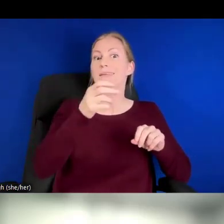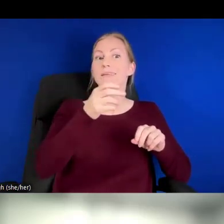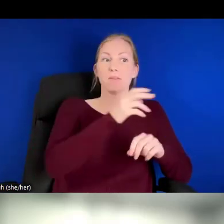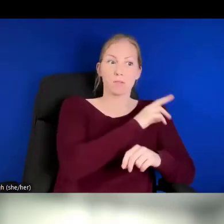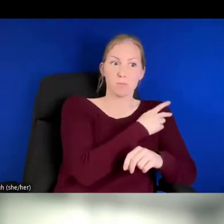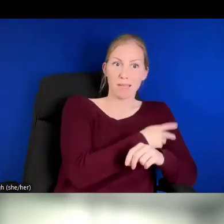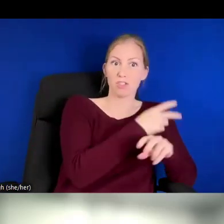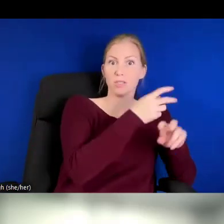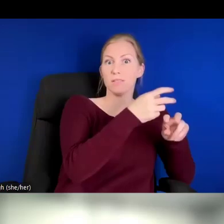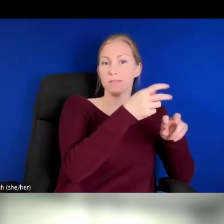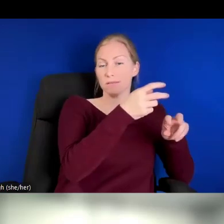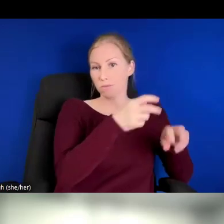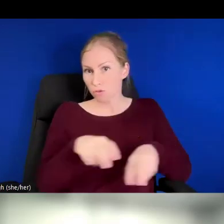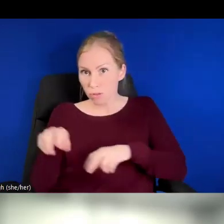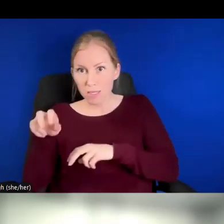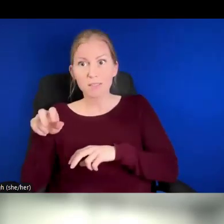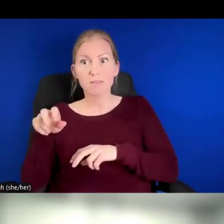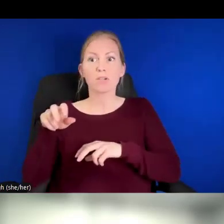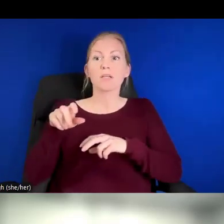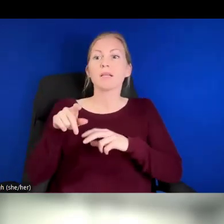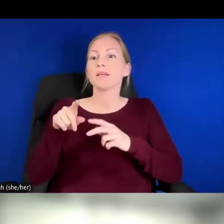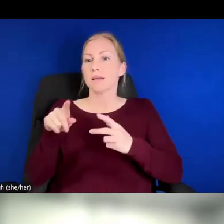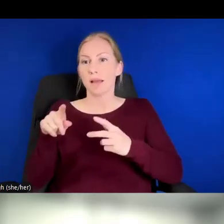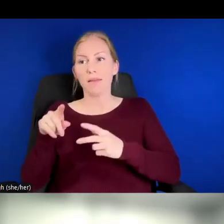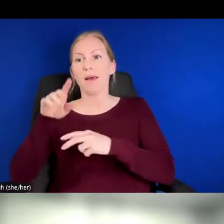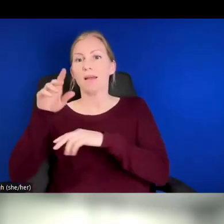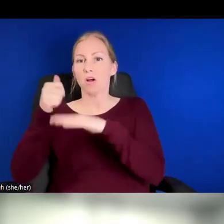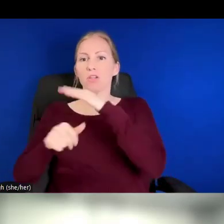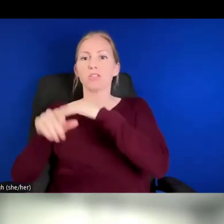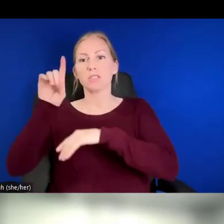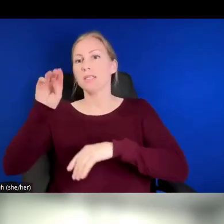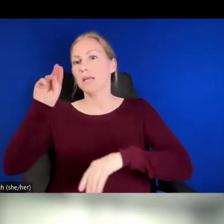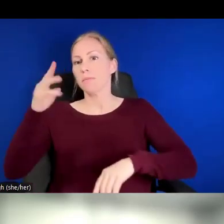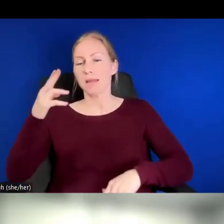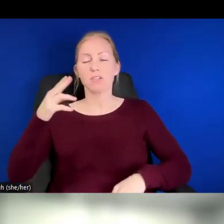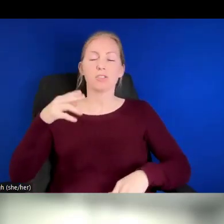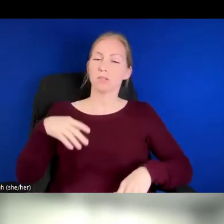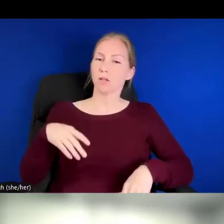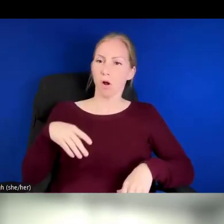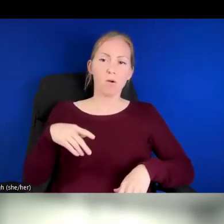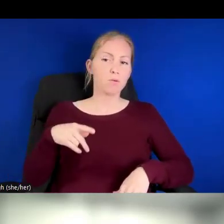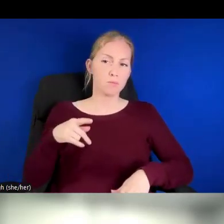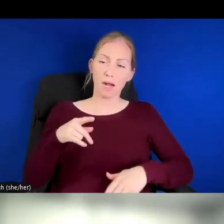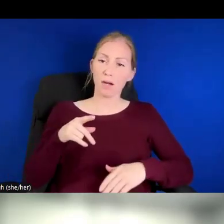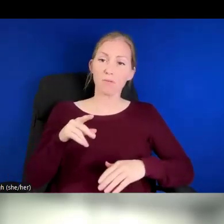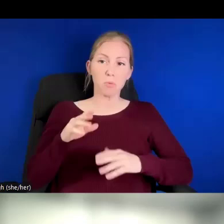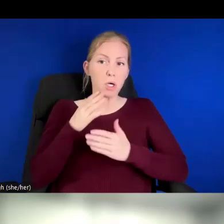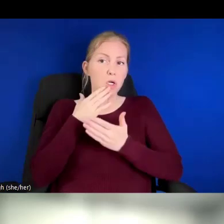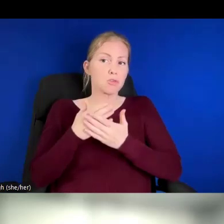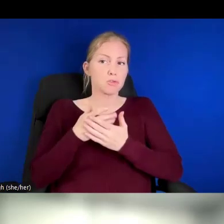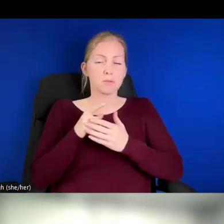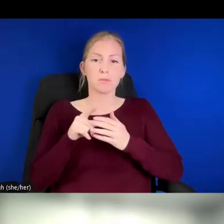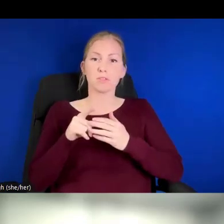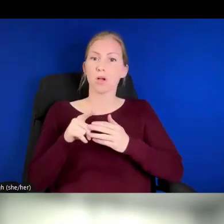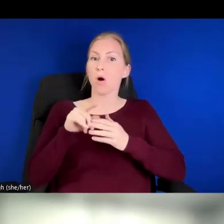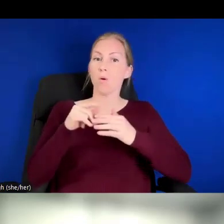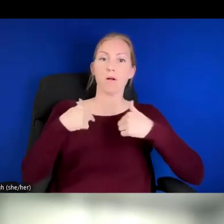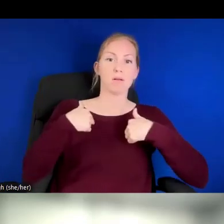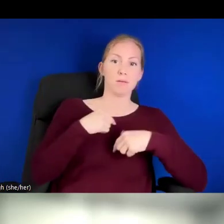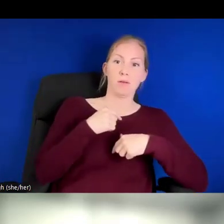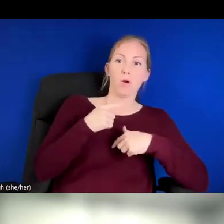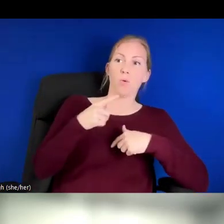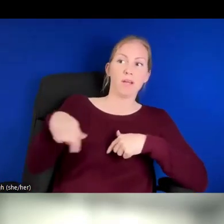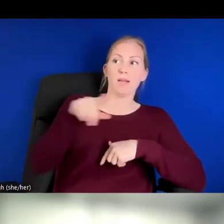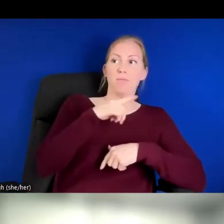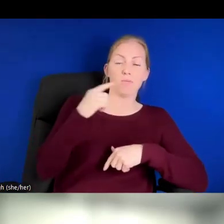of Mental Health are good. We work hard. Jordan works very hard day in and day out